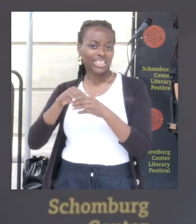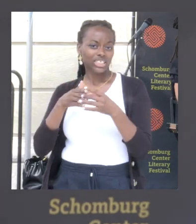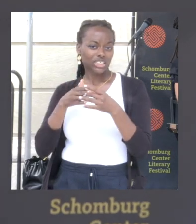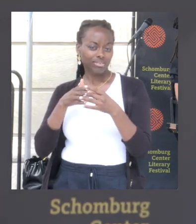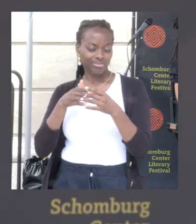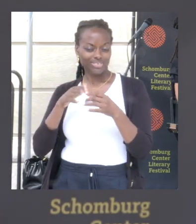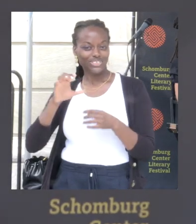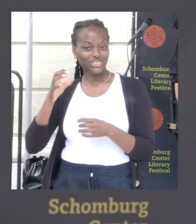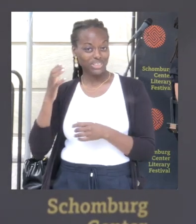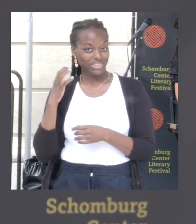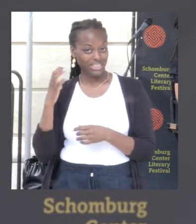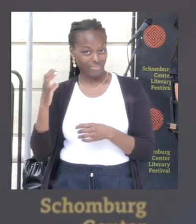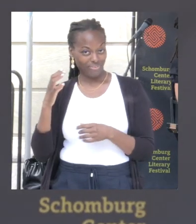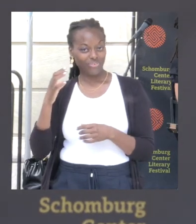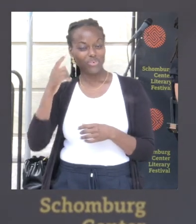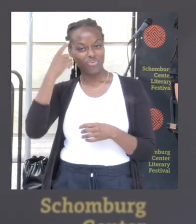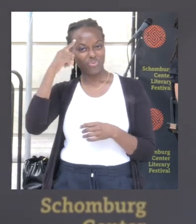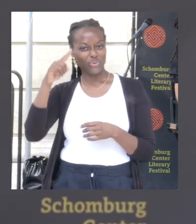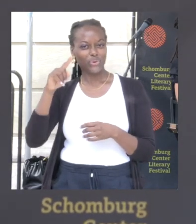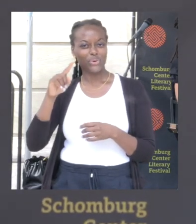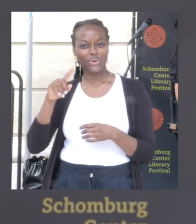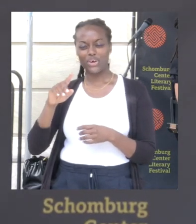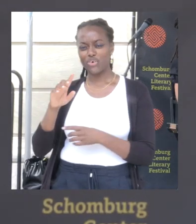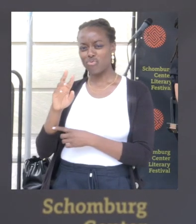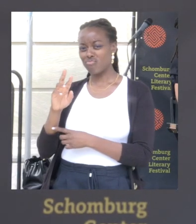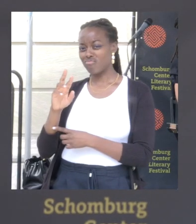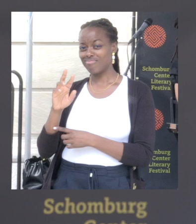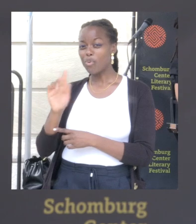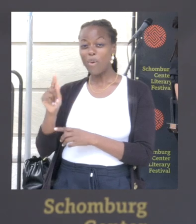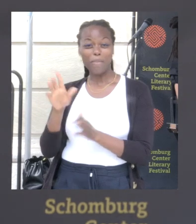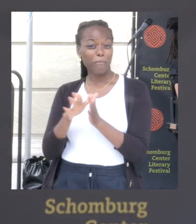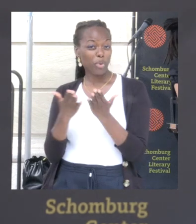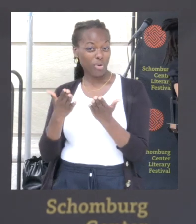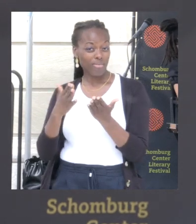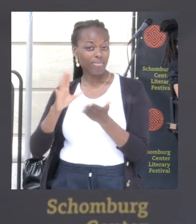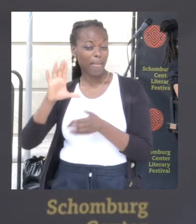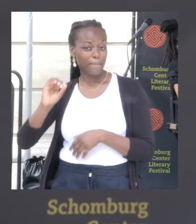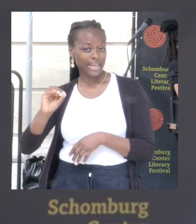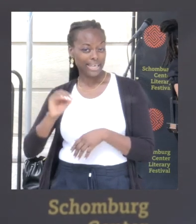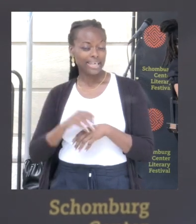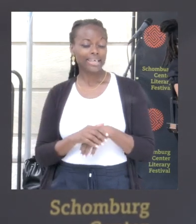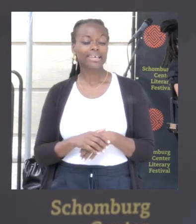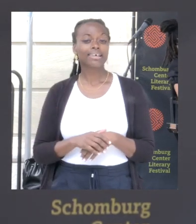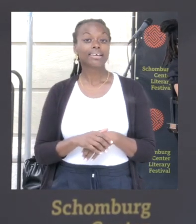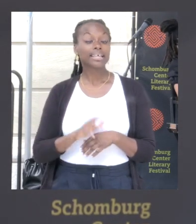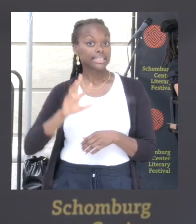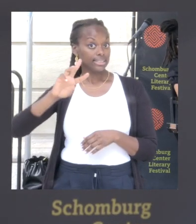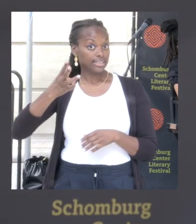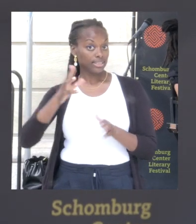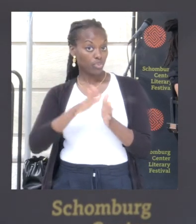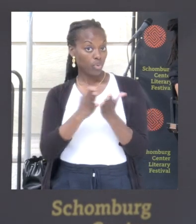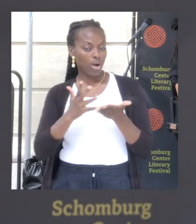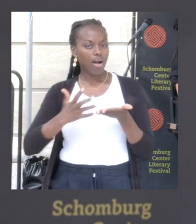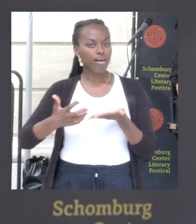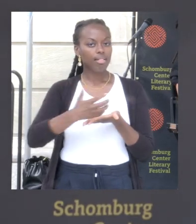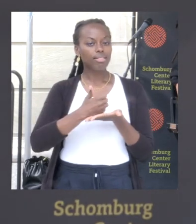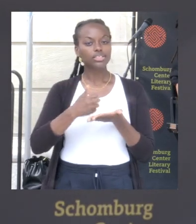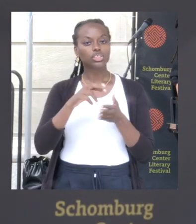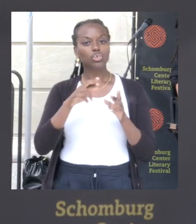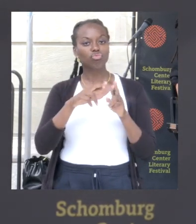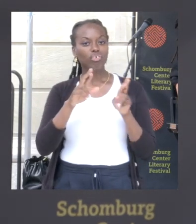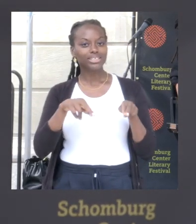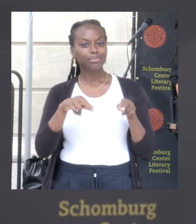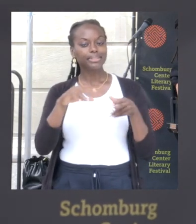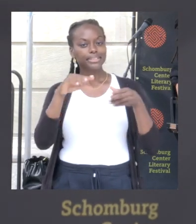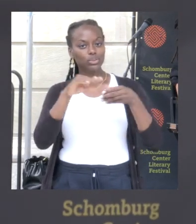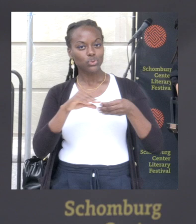this new imprint. His sixth book, A Collection of Recipes, Art, and Stories, which Black Food we're here to talk about, was published